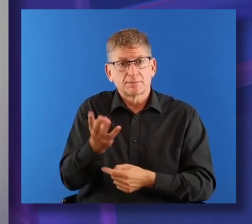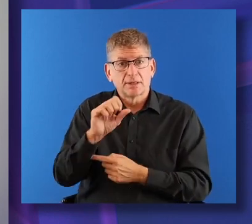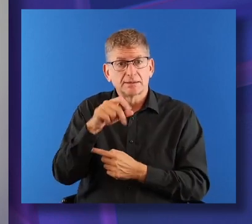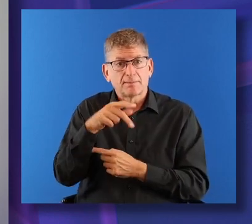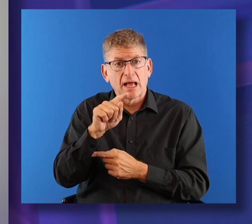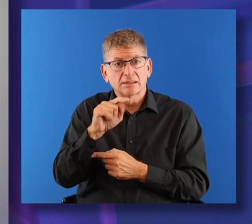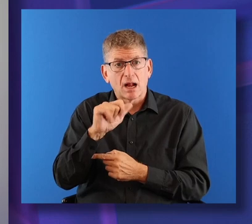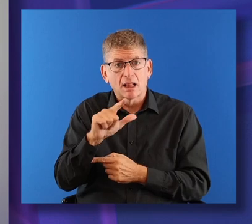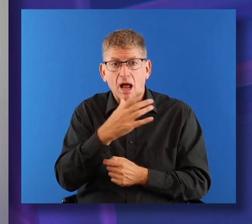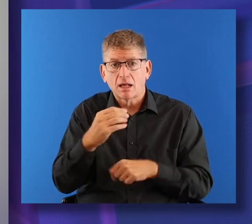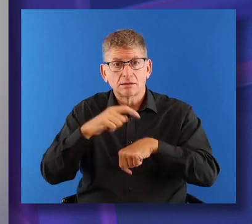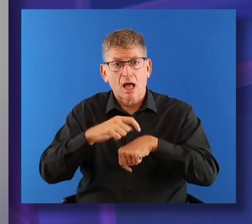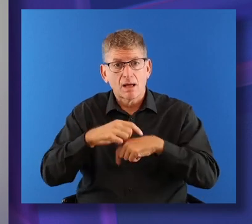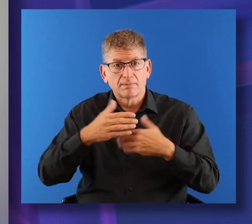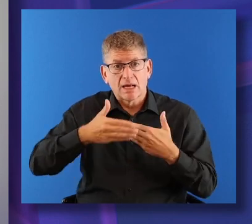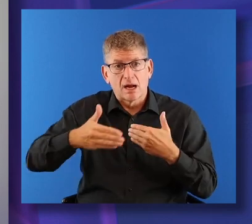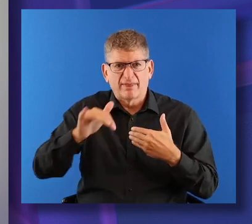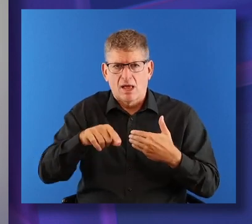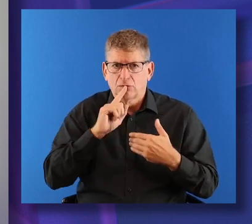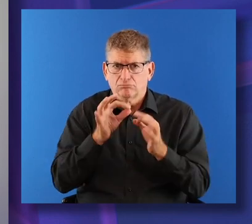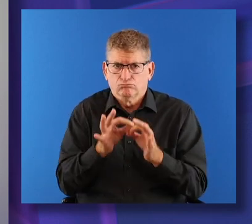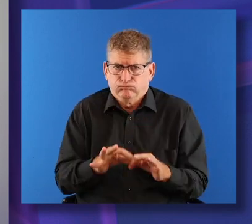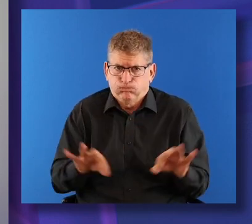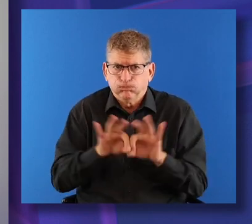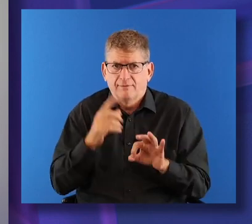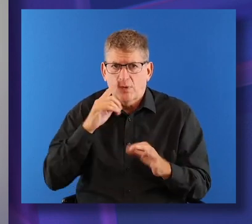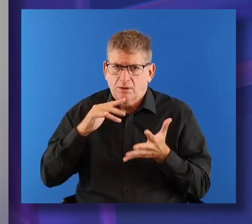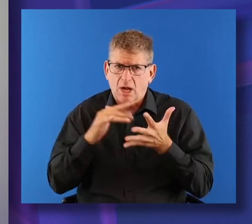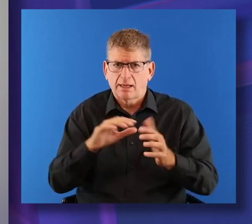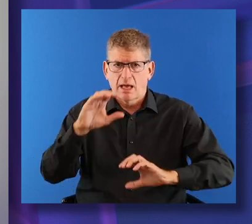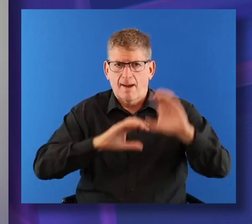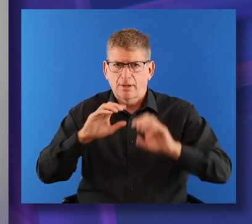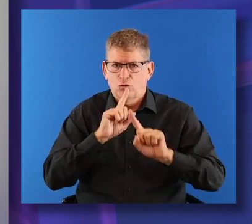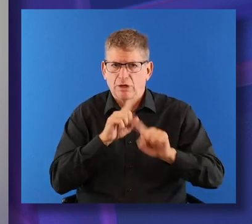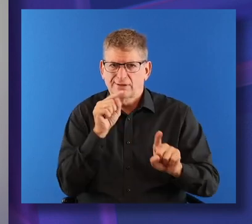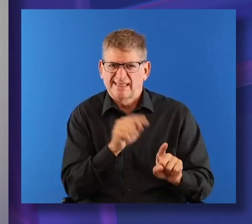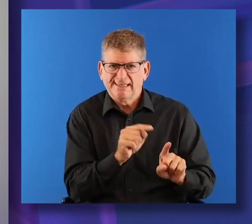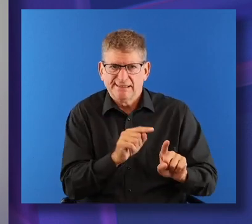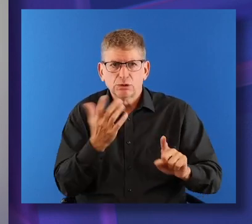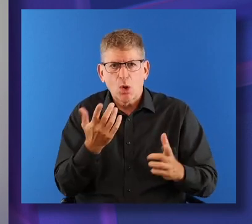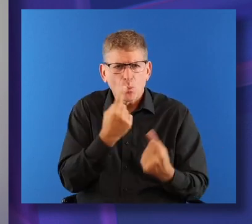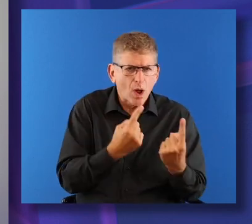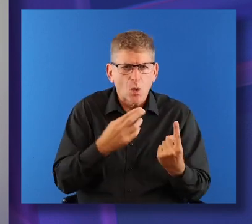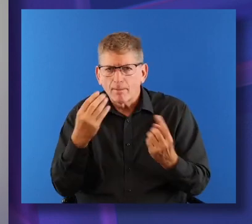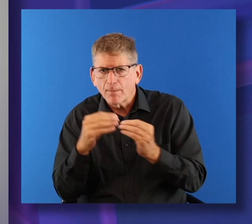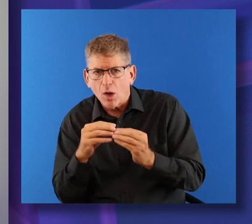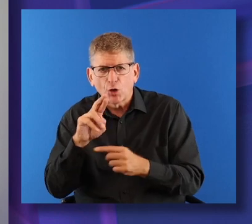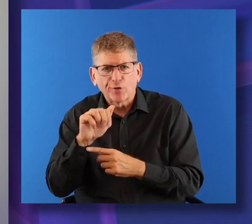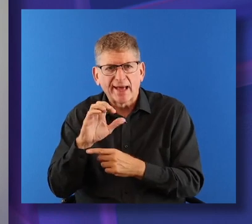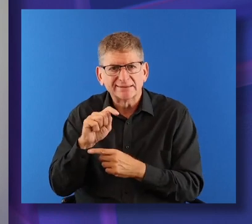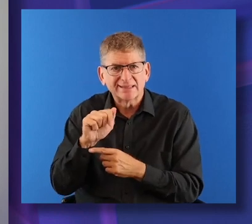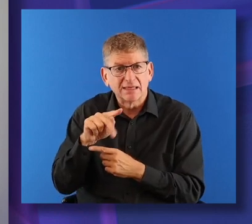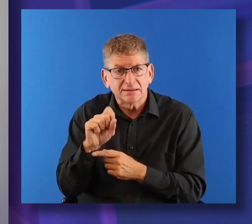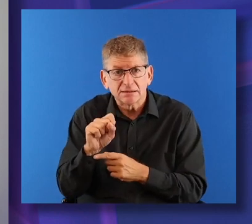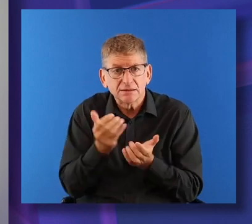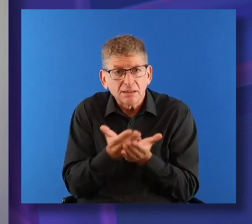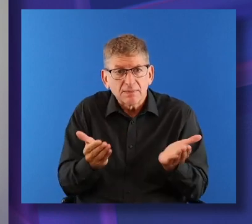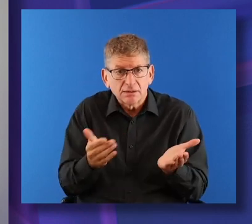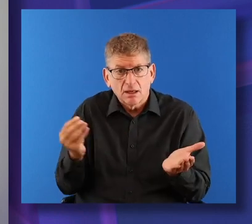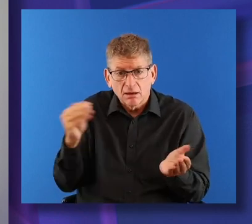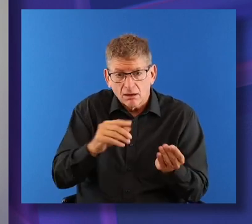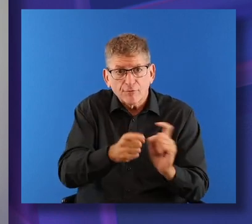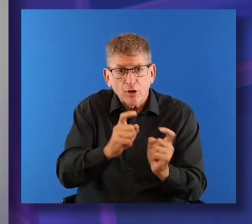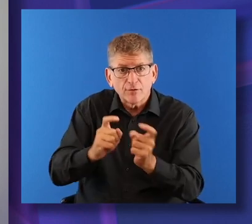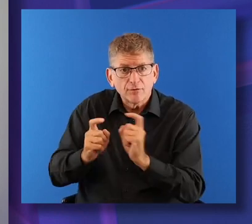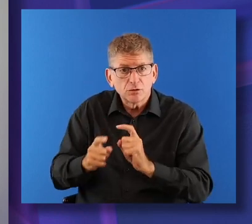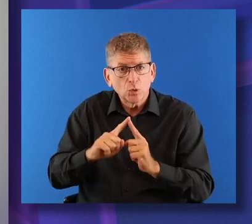substances are converted into one or potentially multiple different product substances. In order to simulate chemical reactions from first